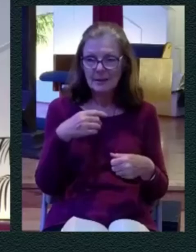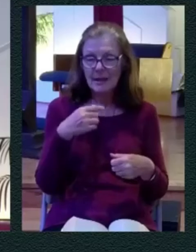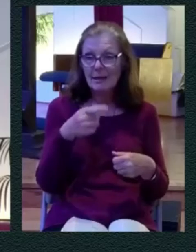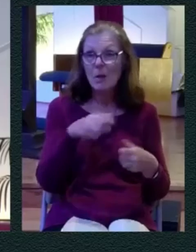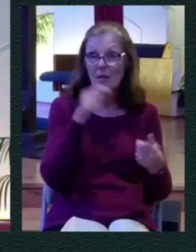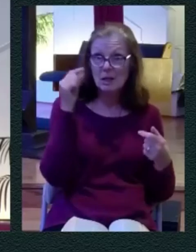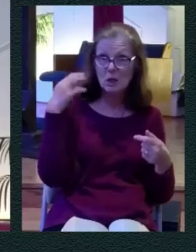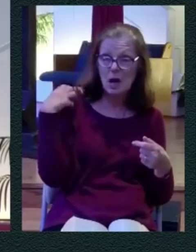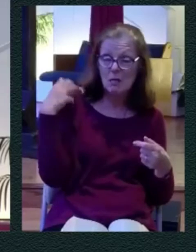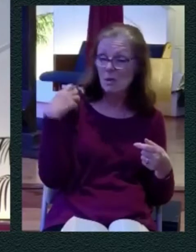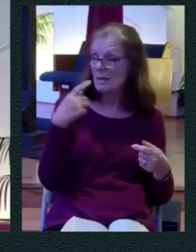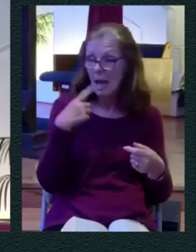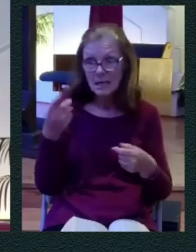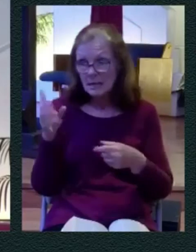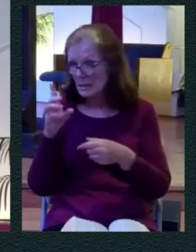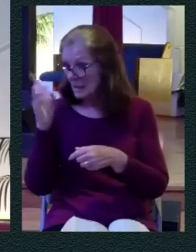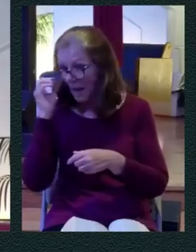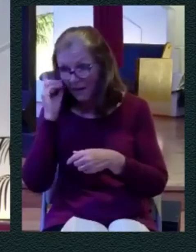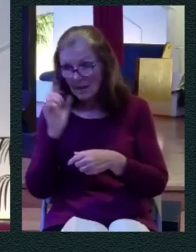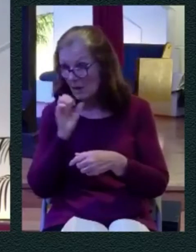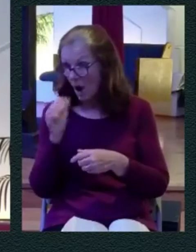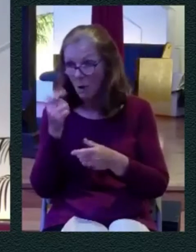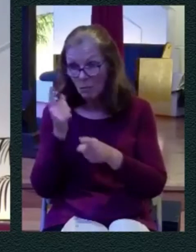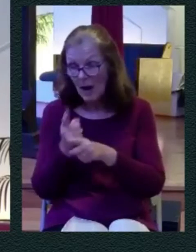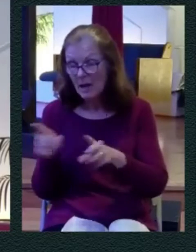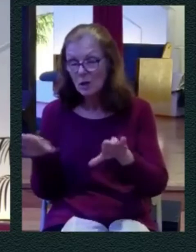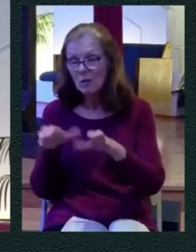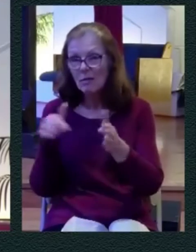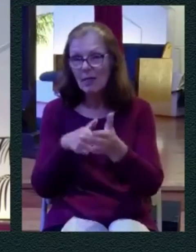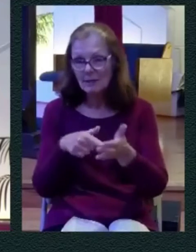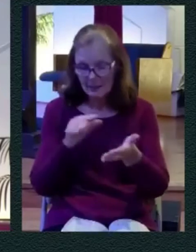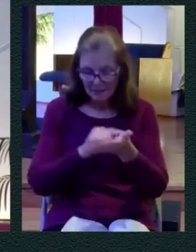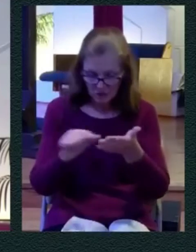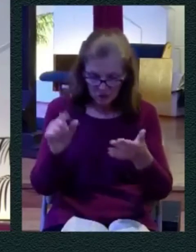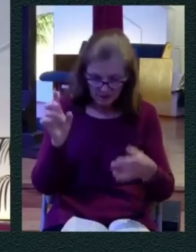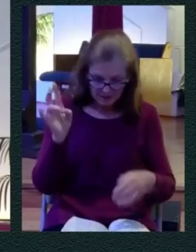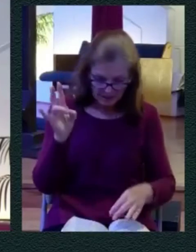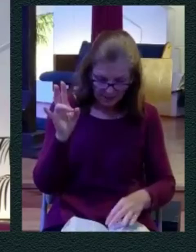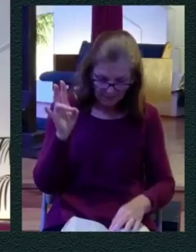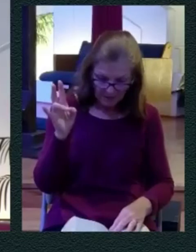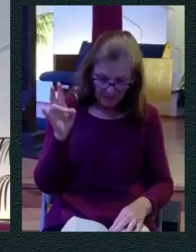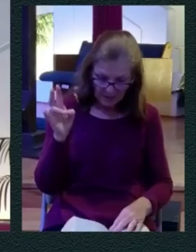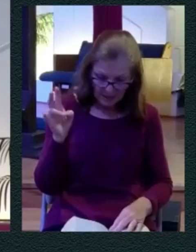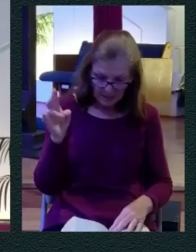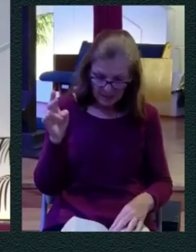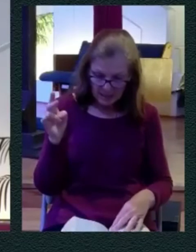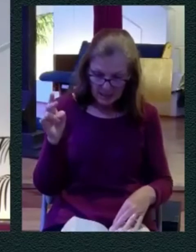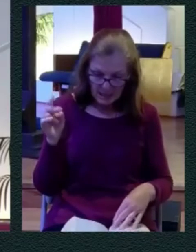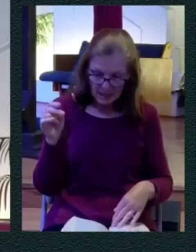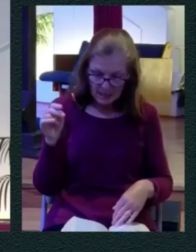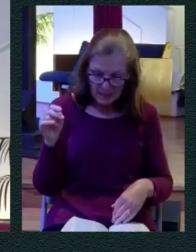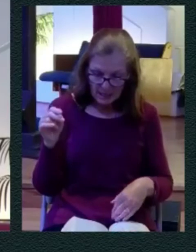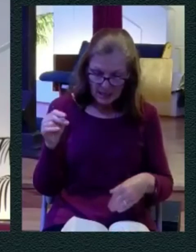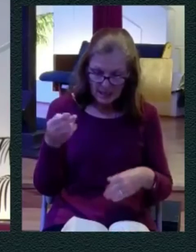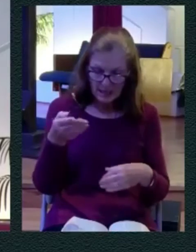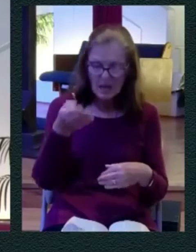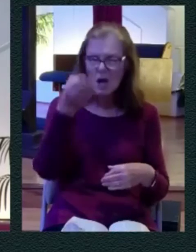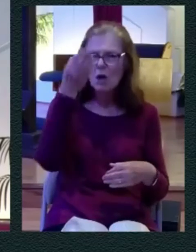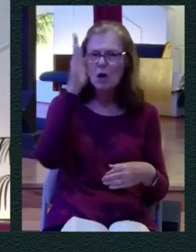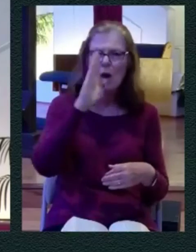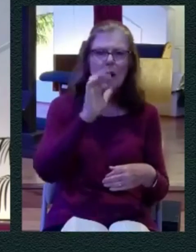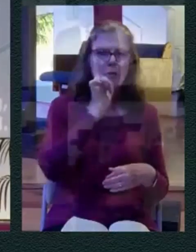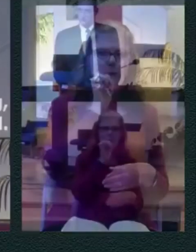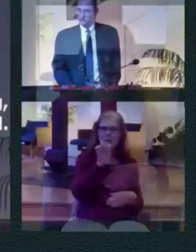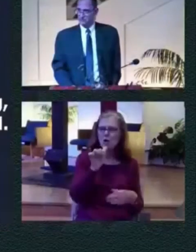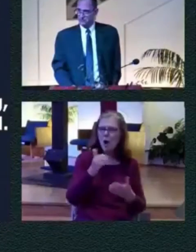Then we come down to verse 7, and it reads like this, God was displeased